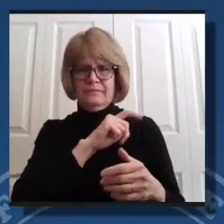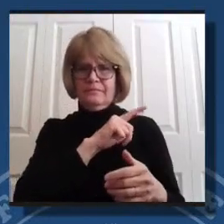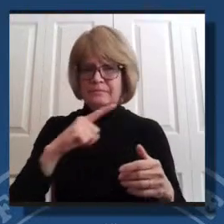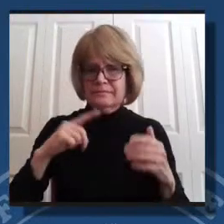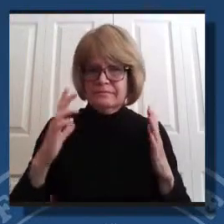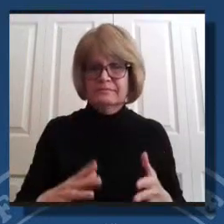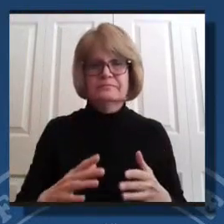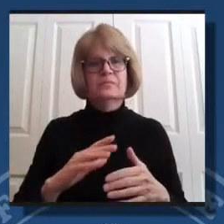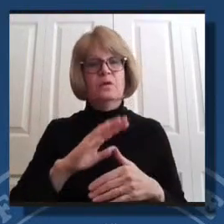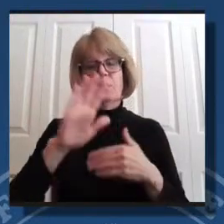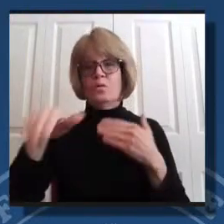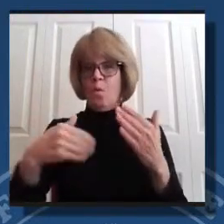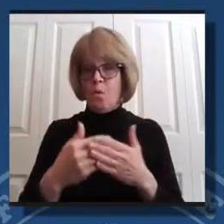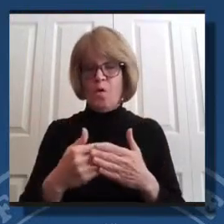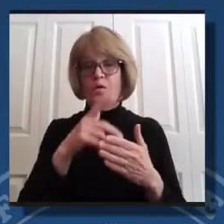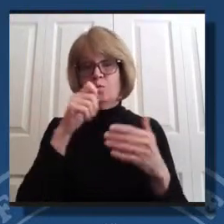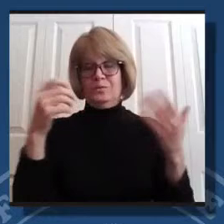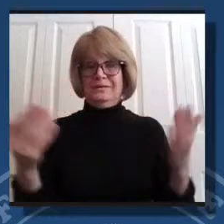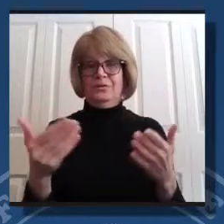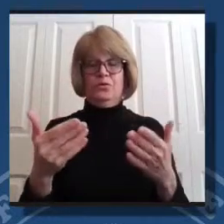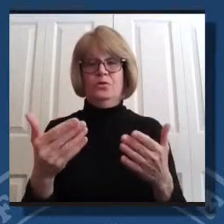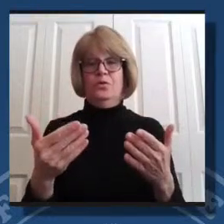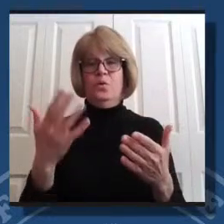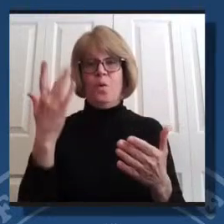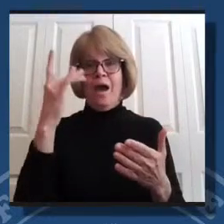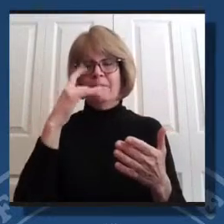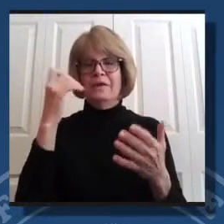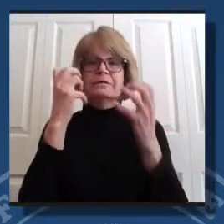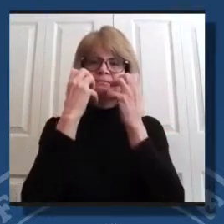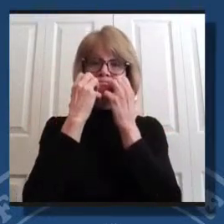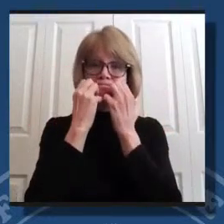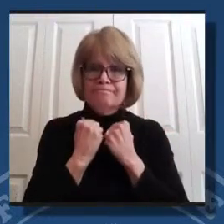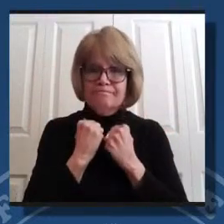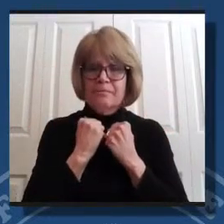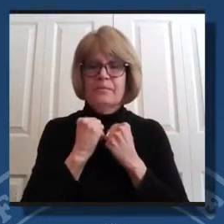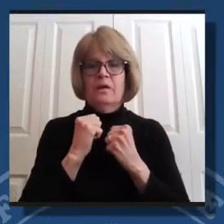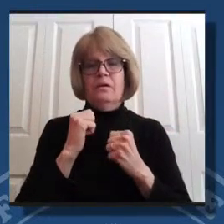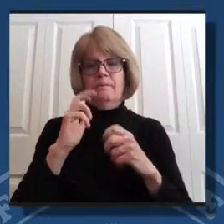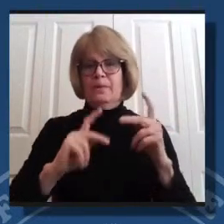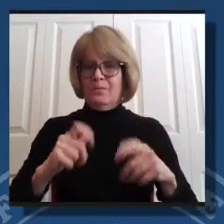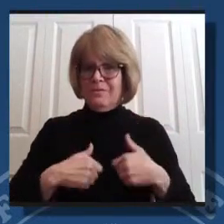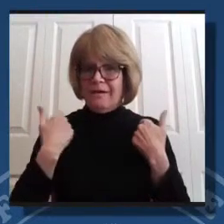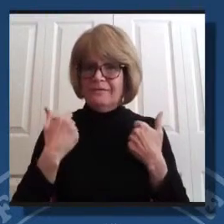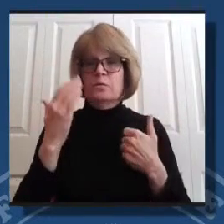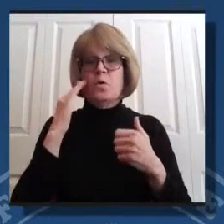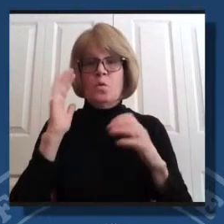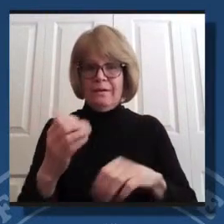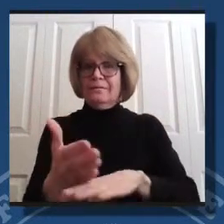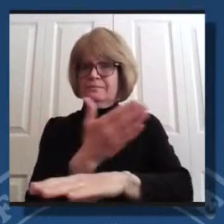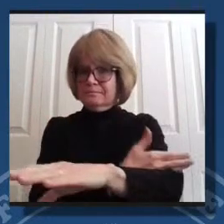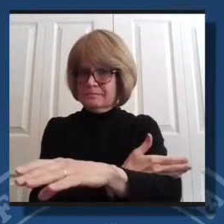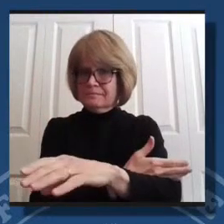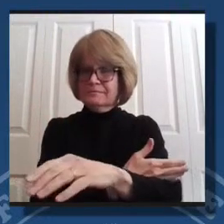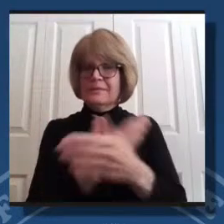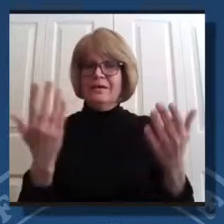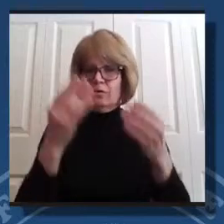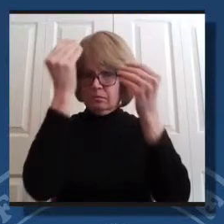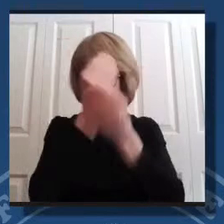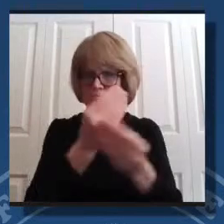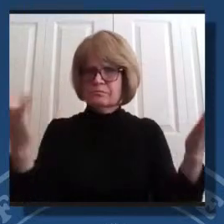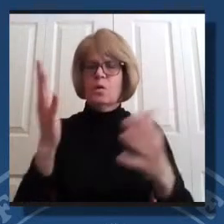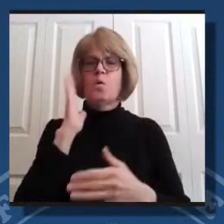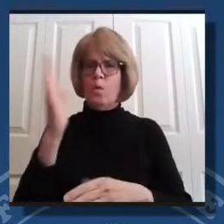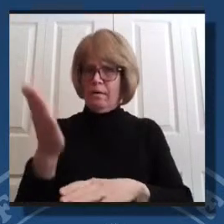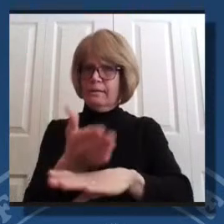and everybody who's standing here. You're here because you care about people's lives and you know that we can do better, and you're here to get the word out that we will do